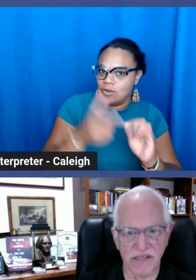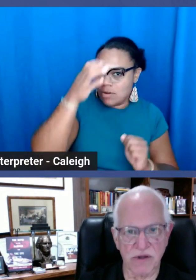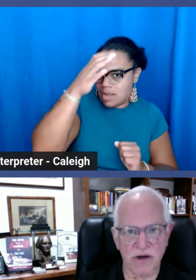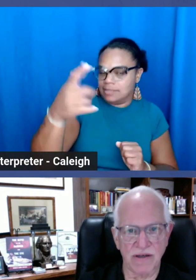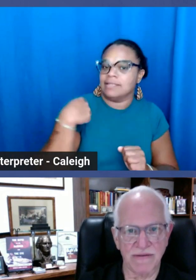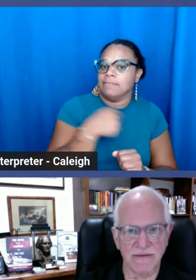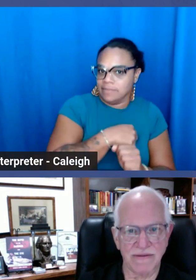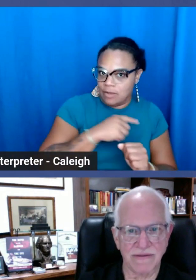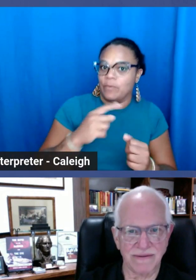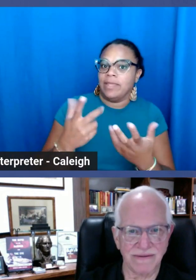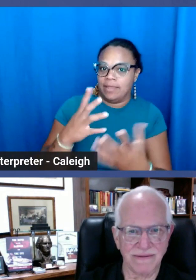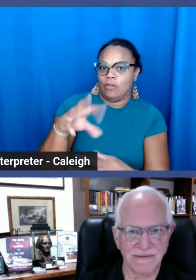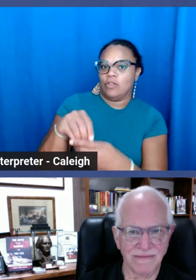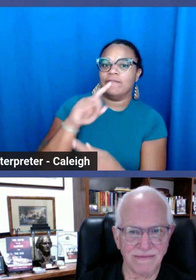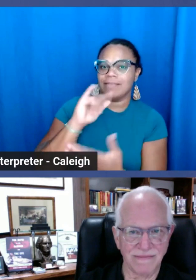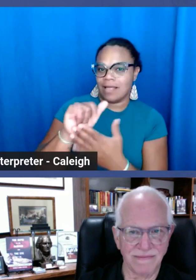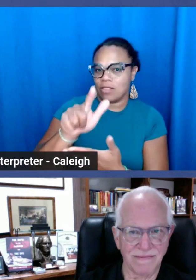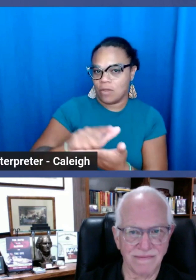on this law.